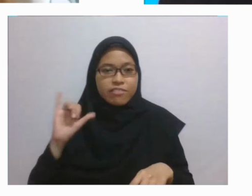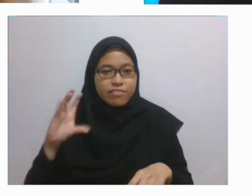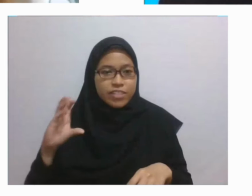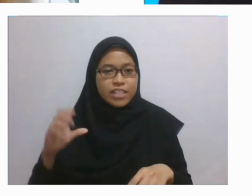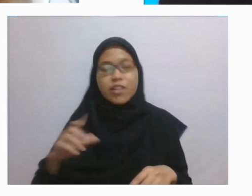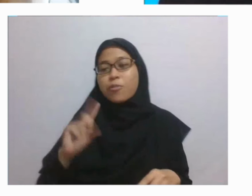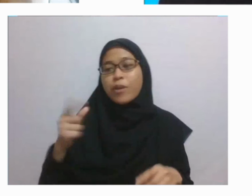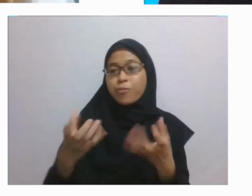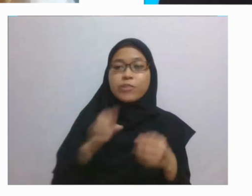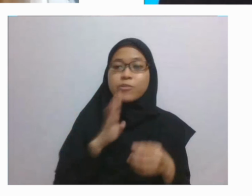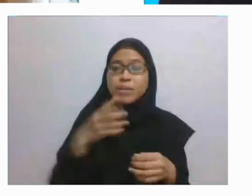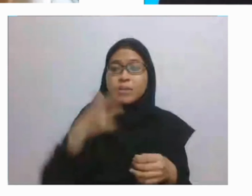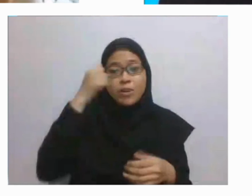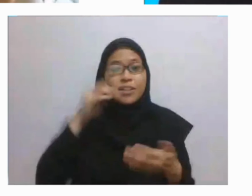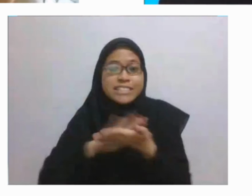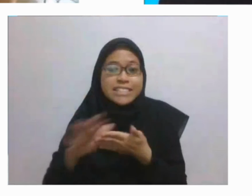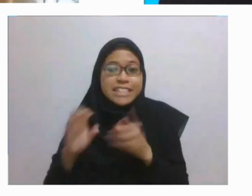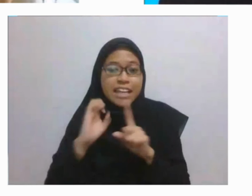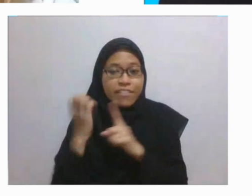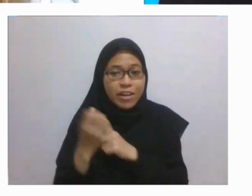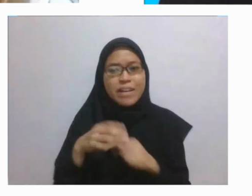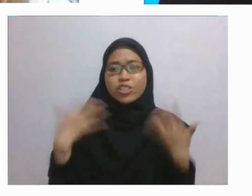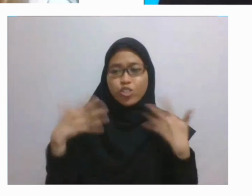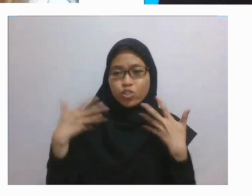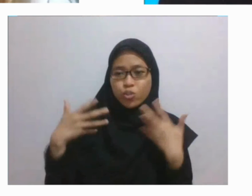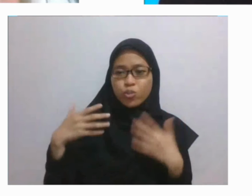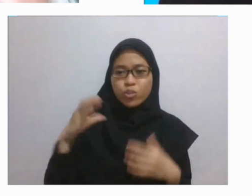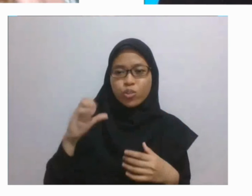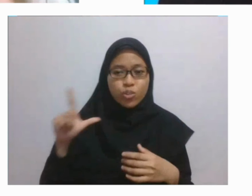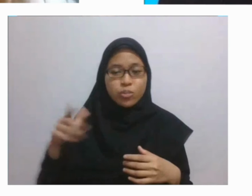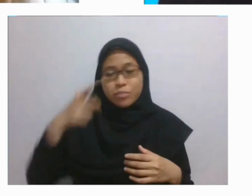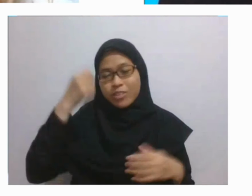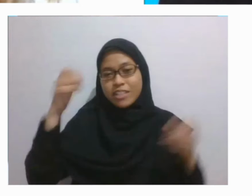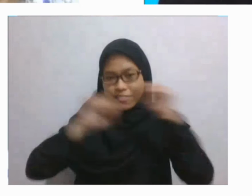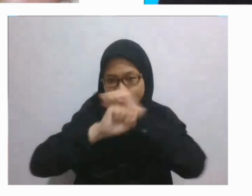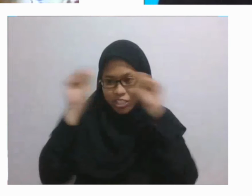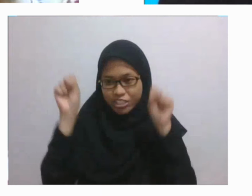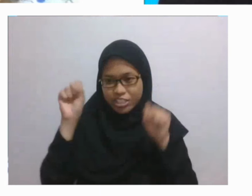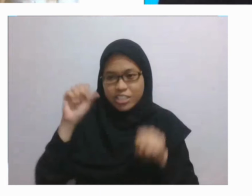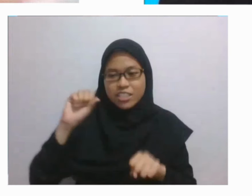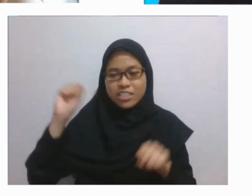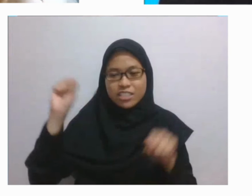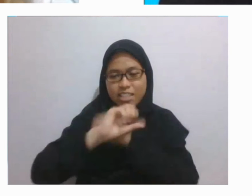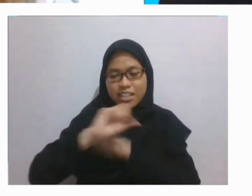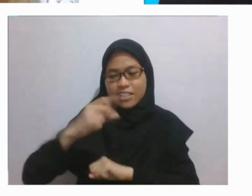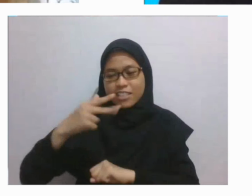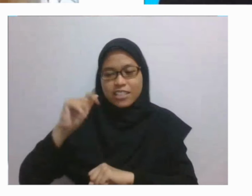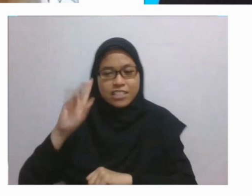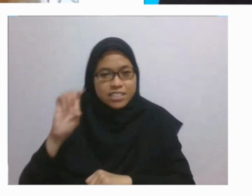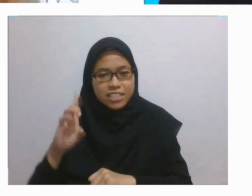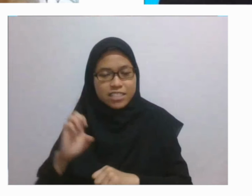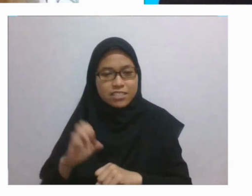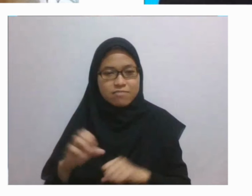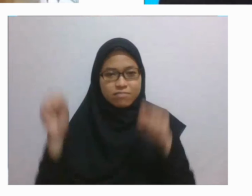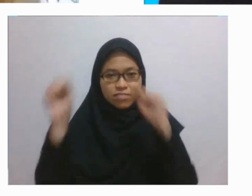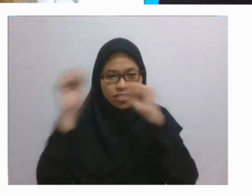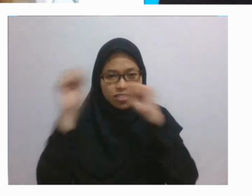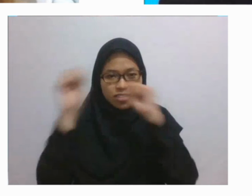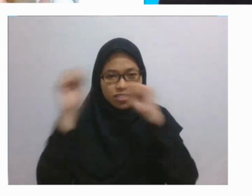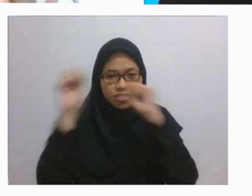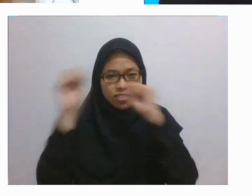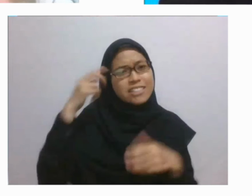nice environment. And it's cool because they're shaded. So I think nature-based solutions can help with finding those kind of paths and